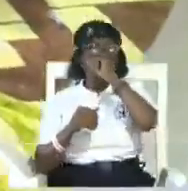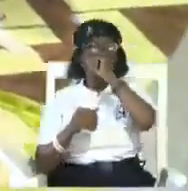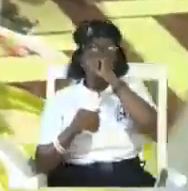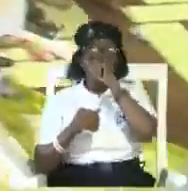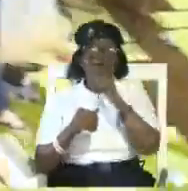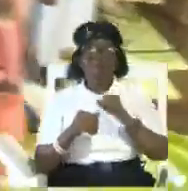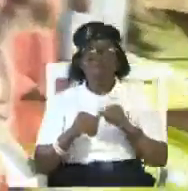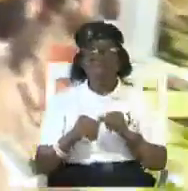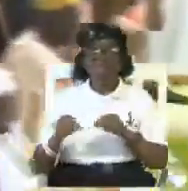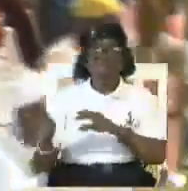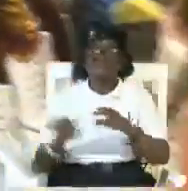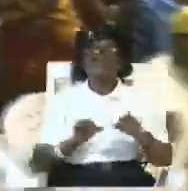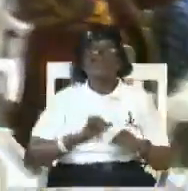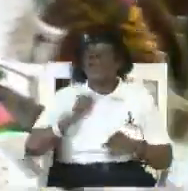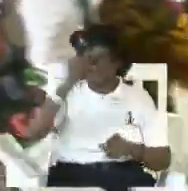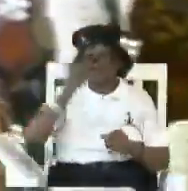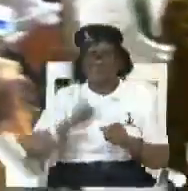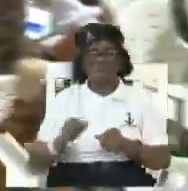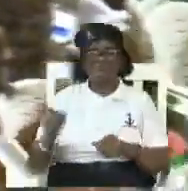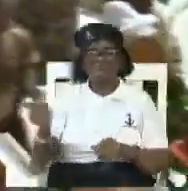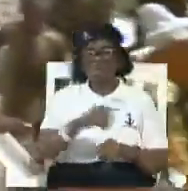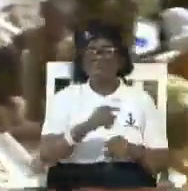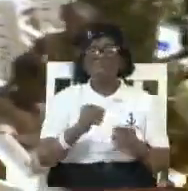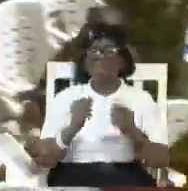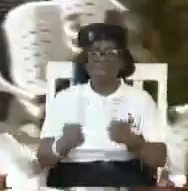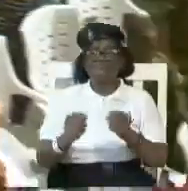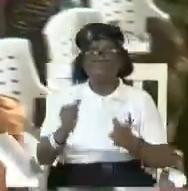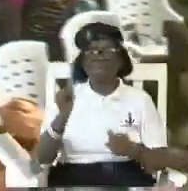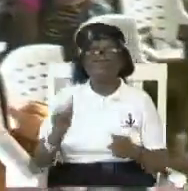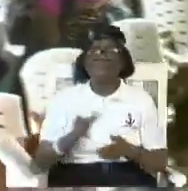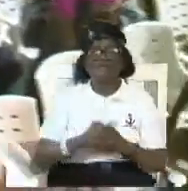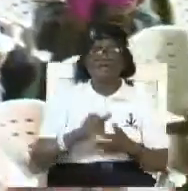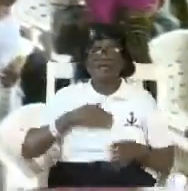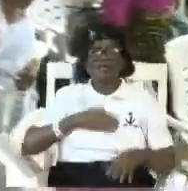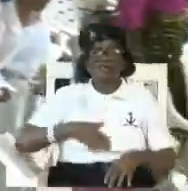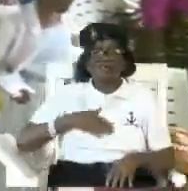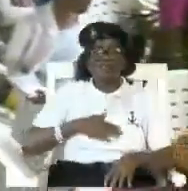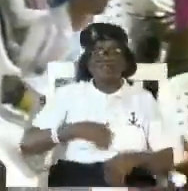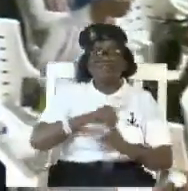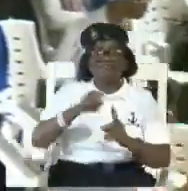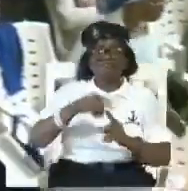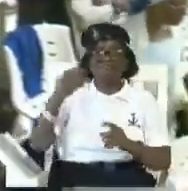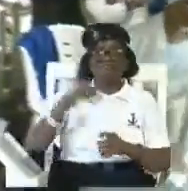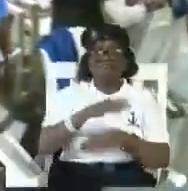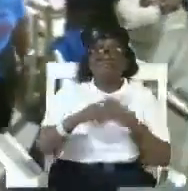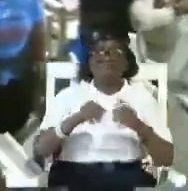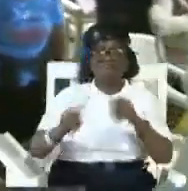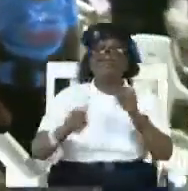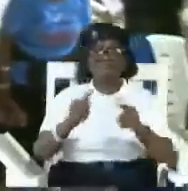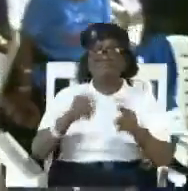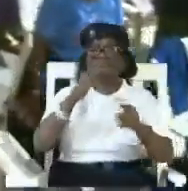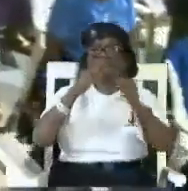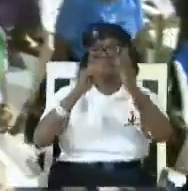I remind you quickly, he says, when all the people praise him,